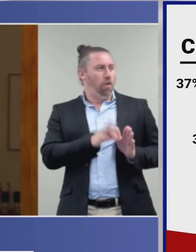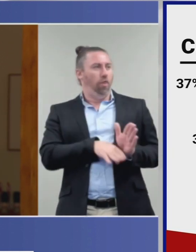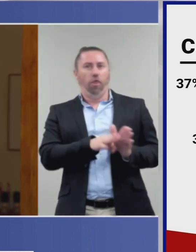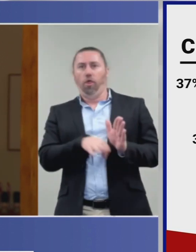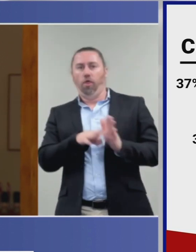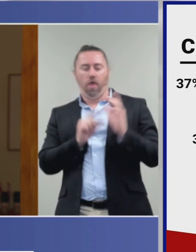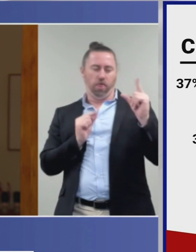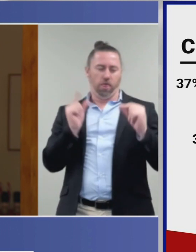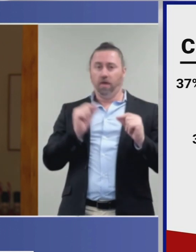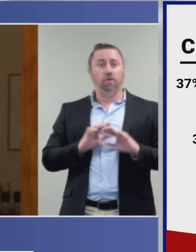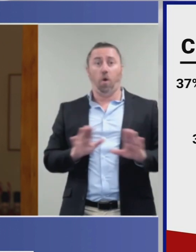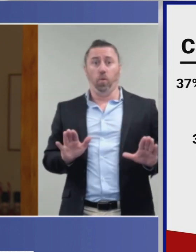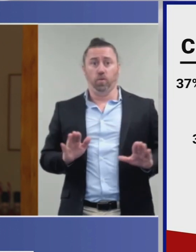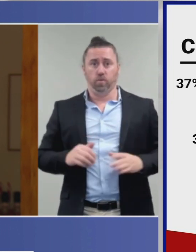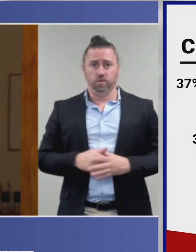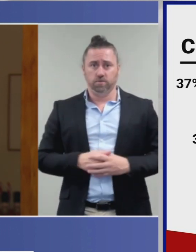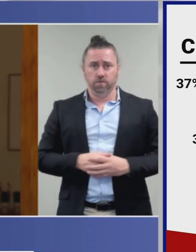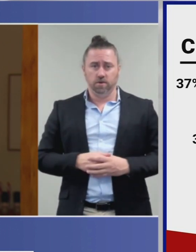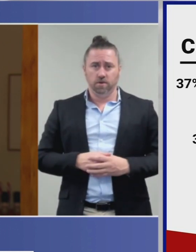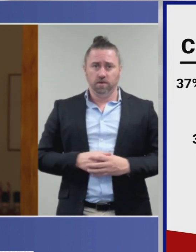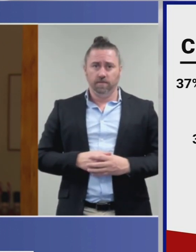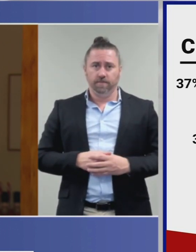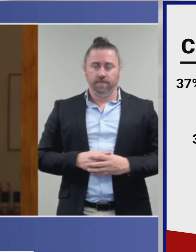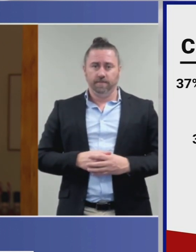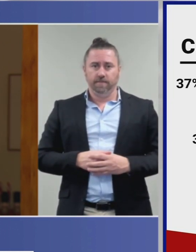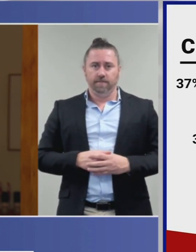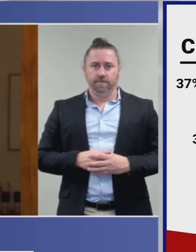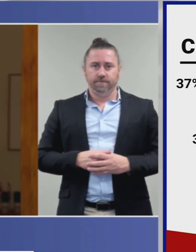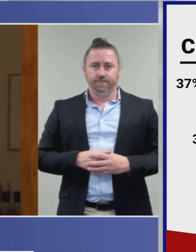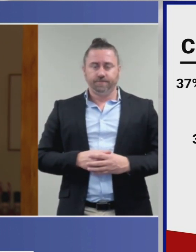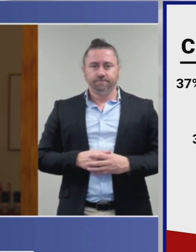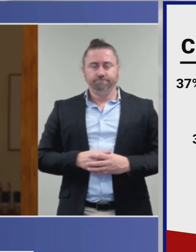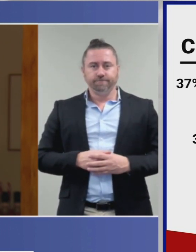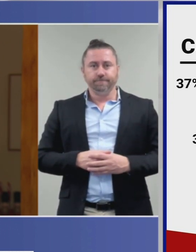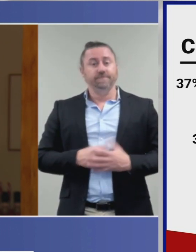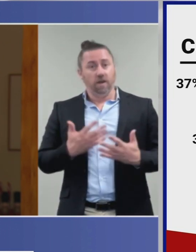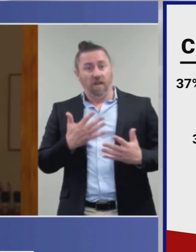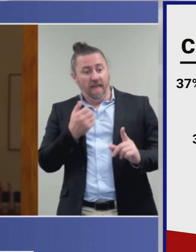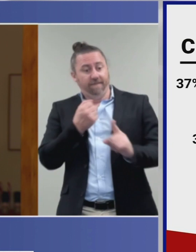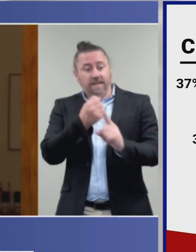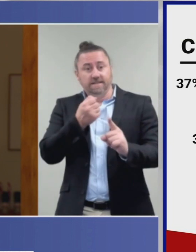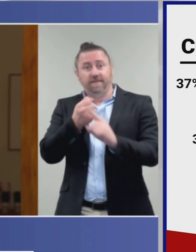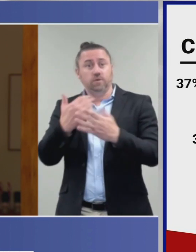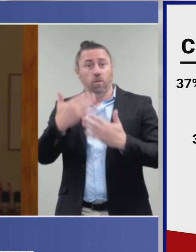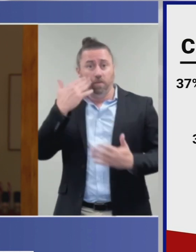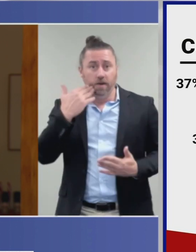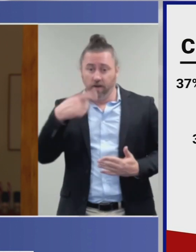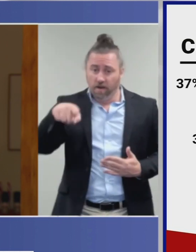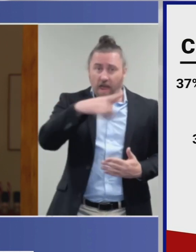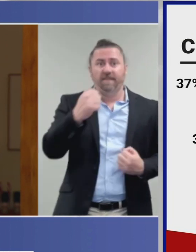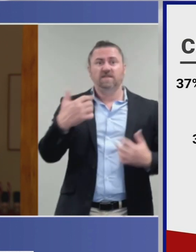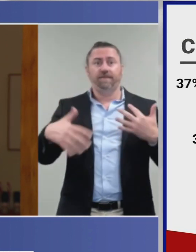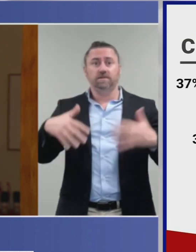We have been confronting these impacts. People are living with them, the